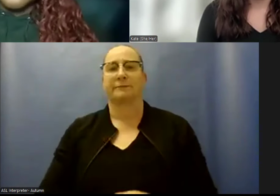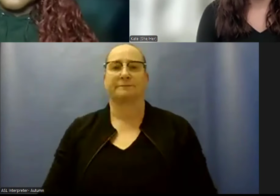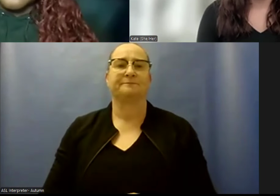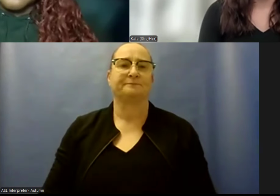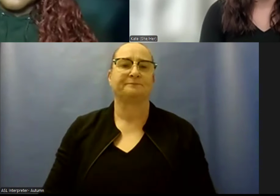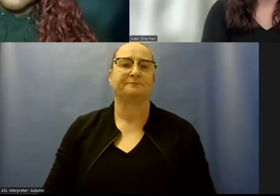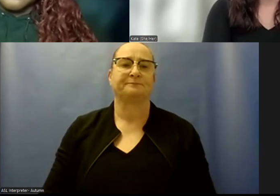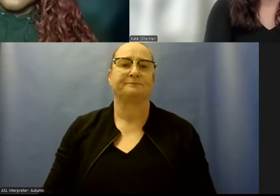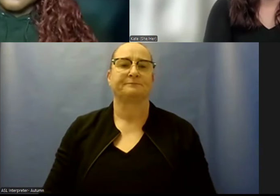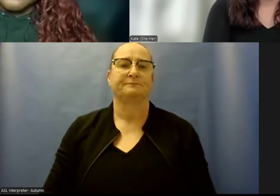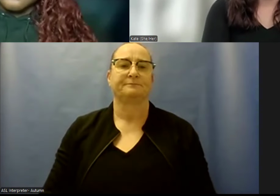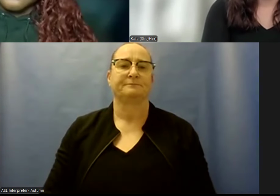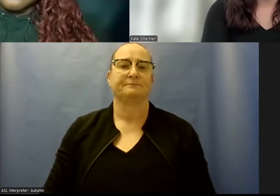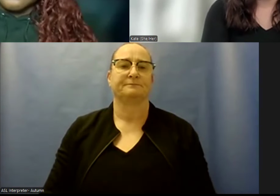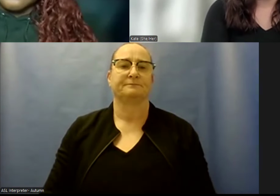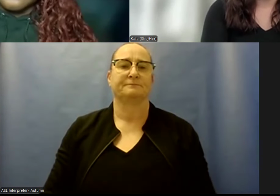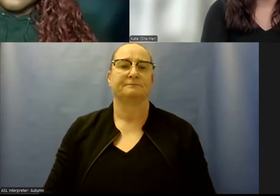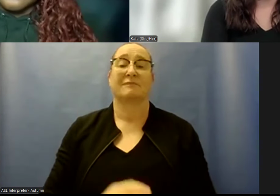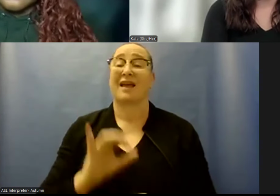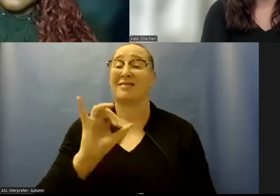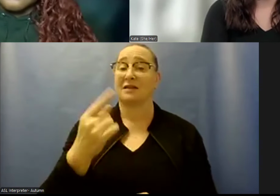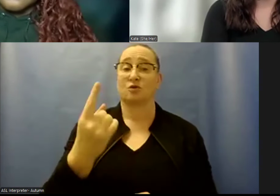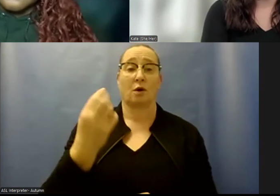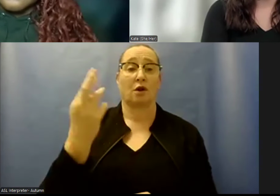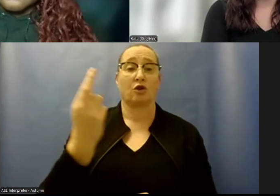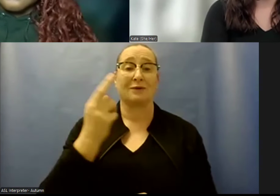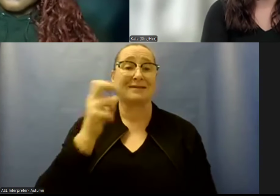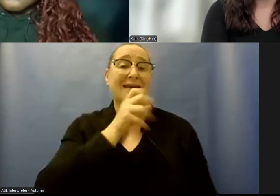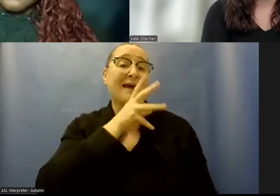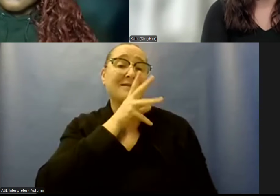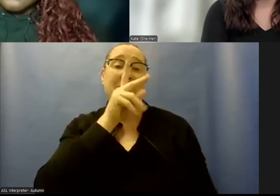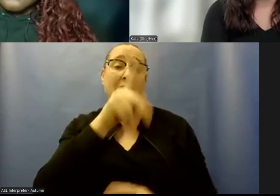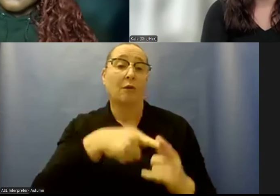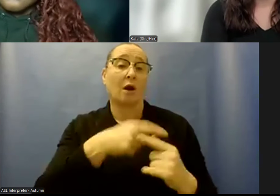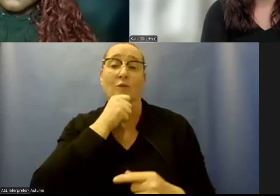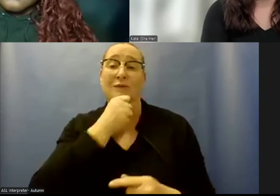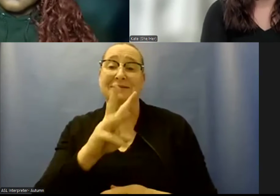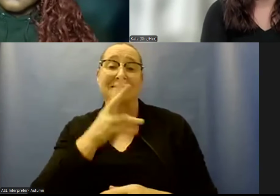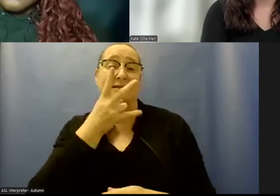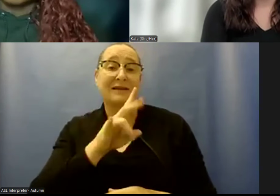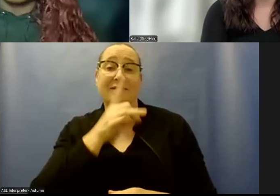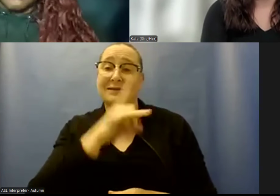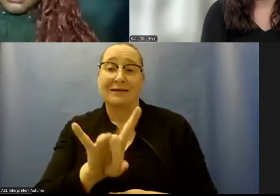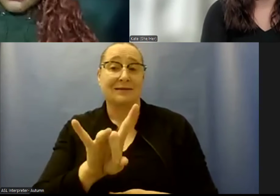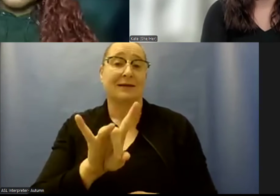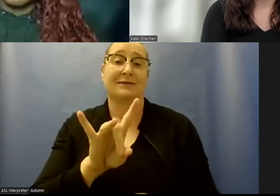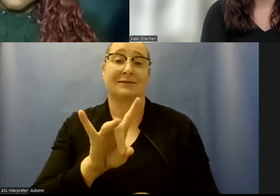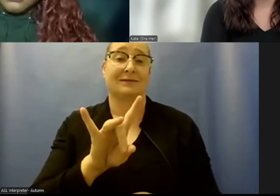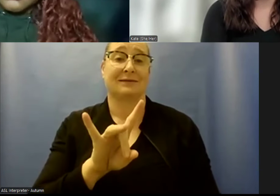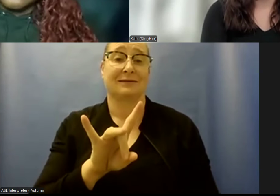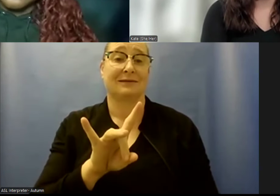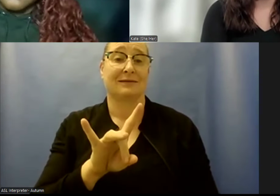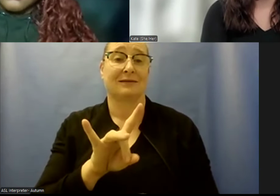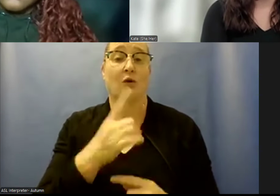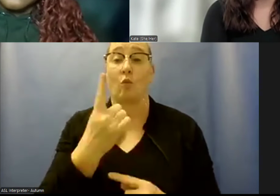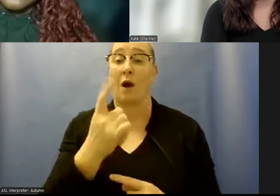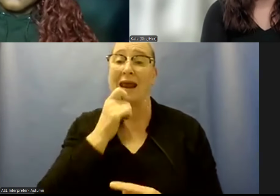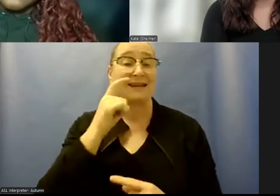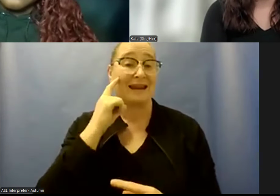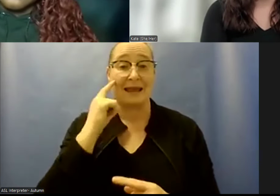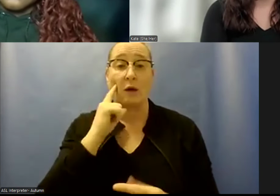Yeah. That's one of the reasons I didn't speak up when I was 16, 17, and 18. One, I didn't think I would be